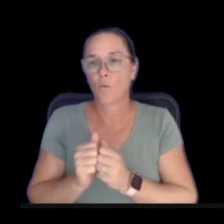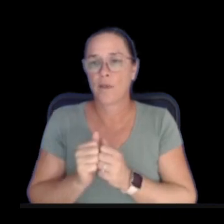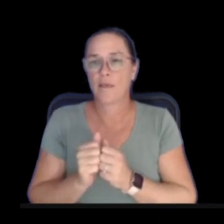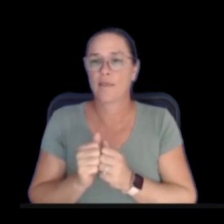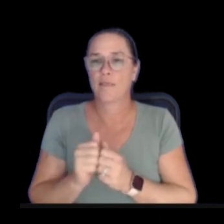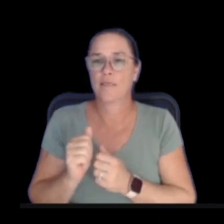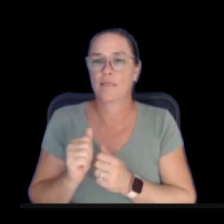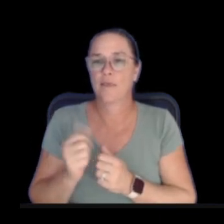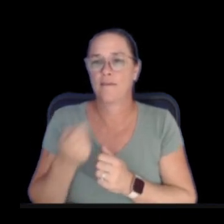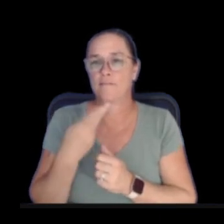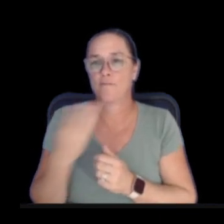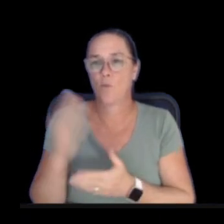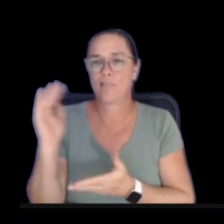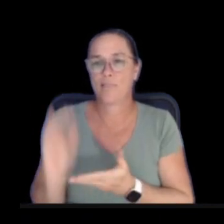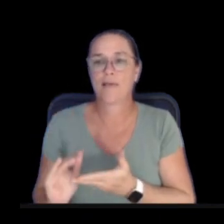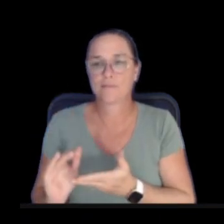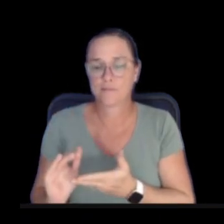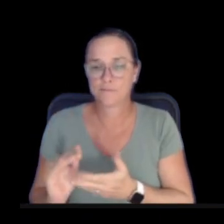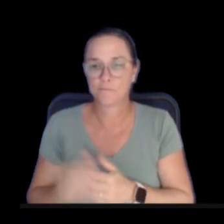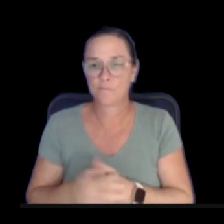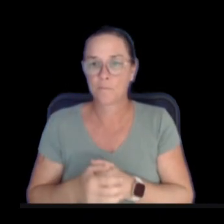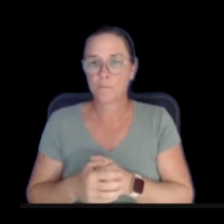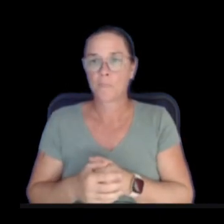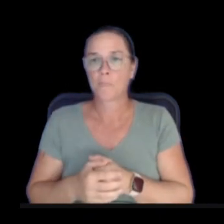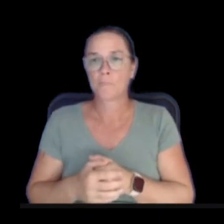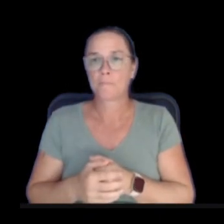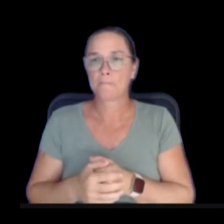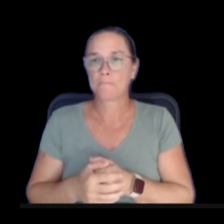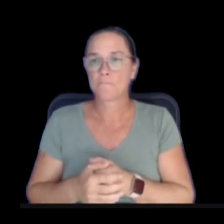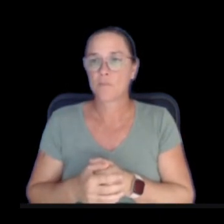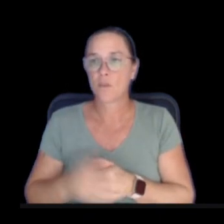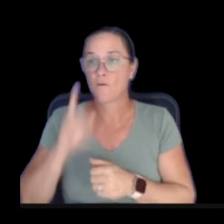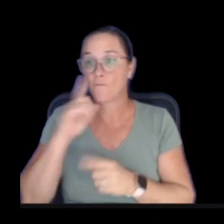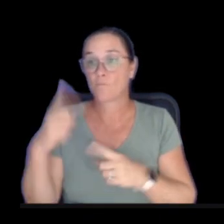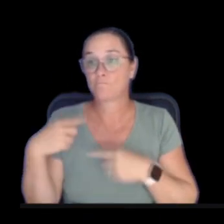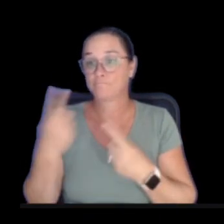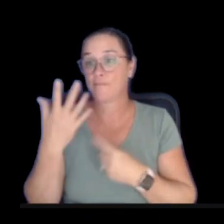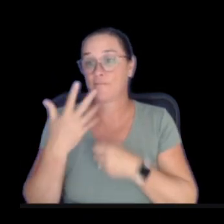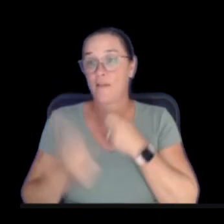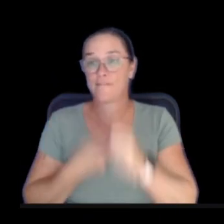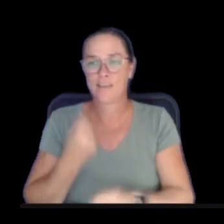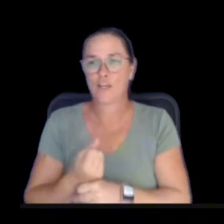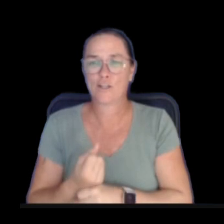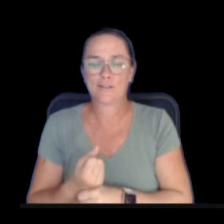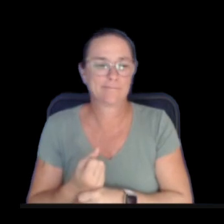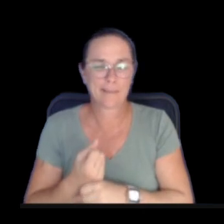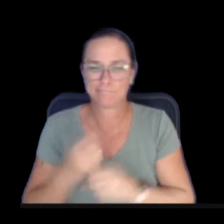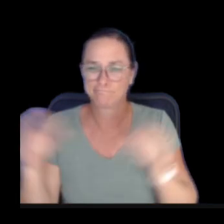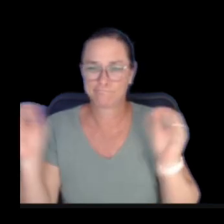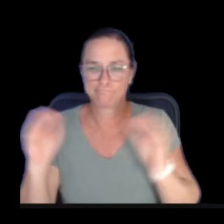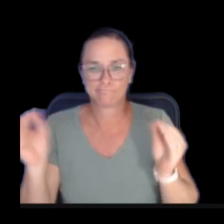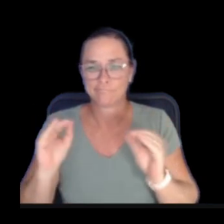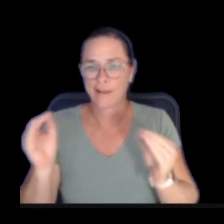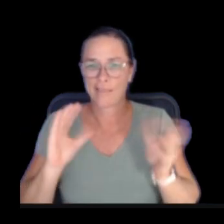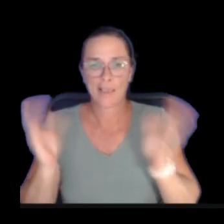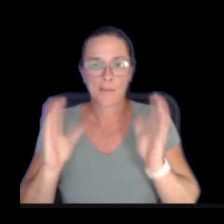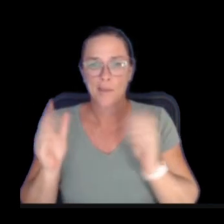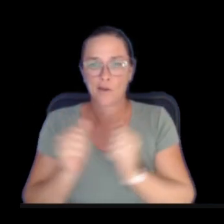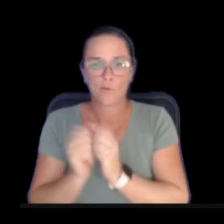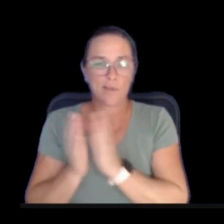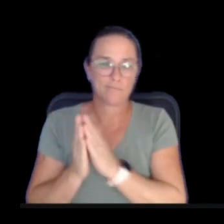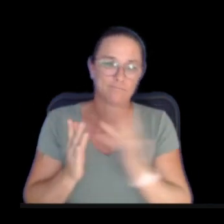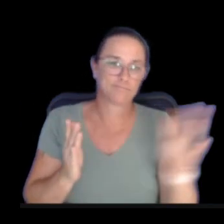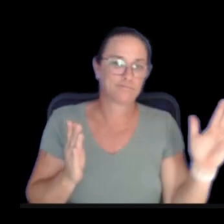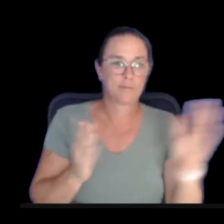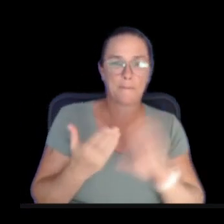flank. So on the grand scheme of things, looking at the last 5 years, that's not even a blip on these very low earthquake rates